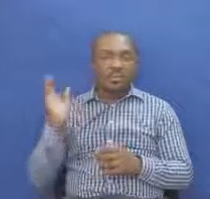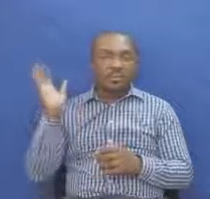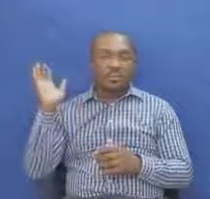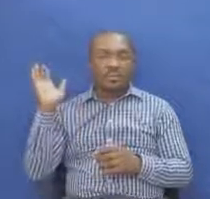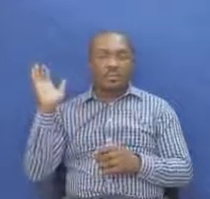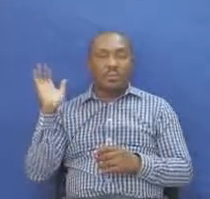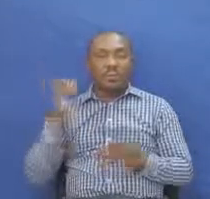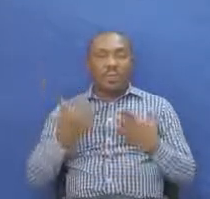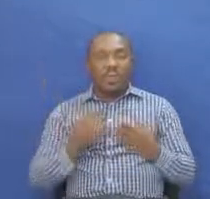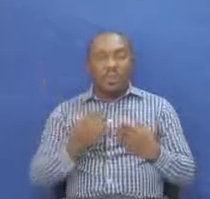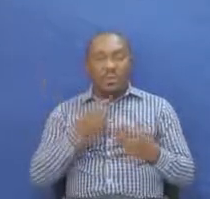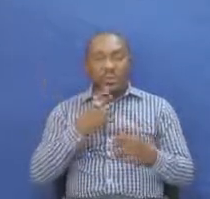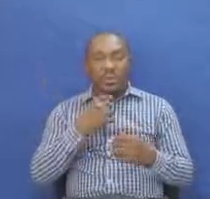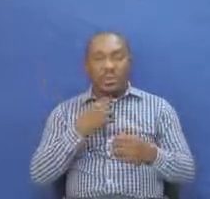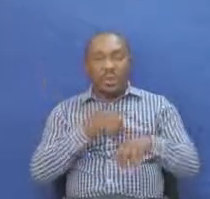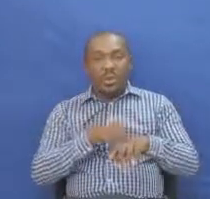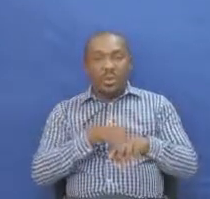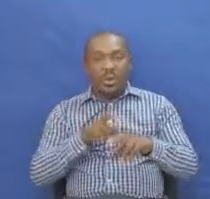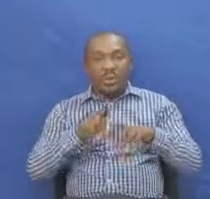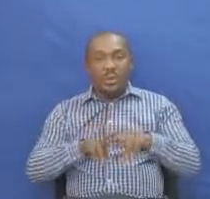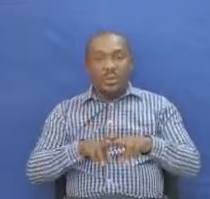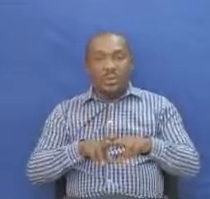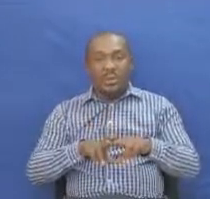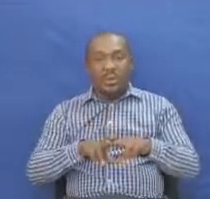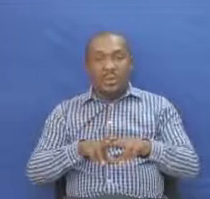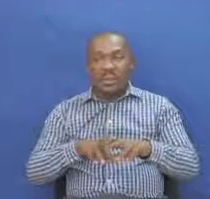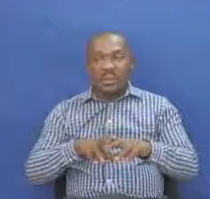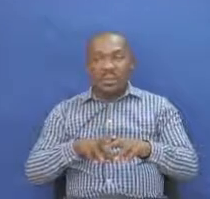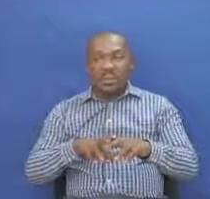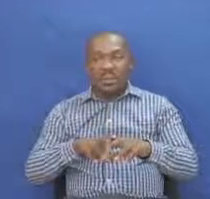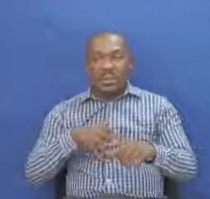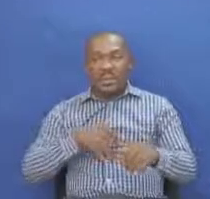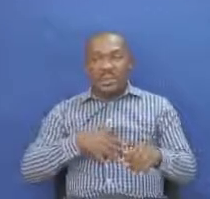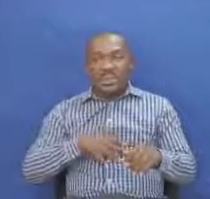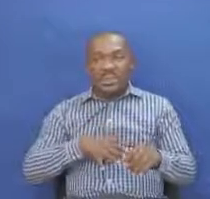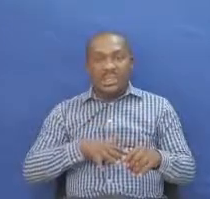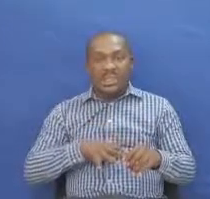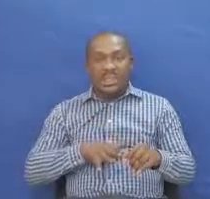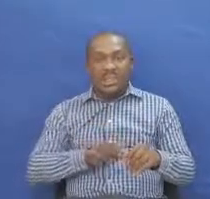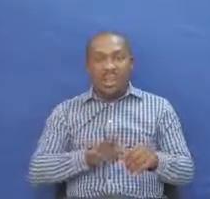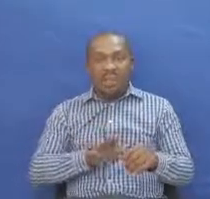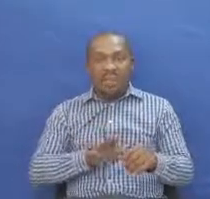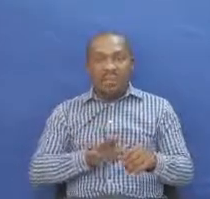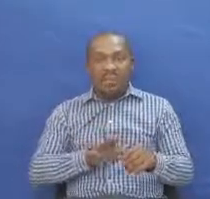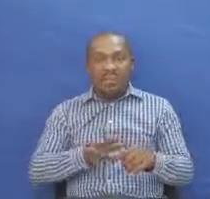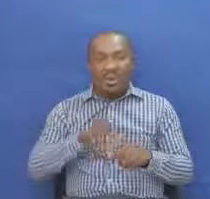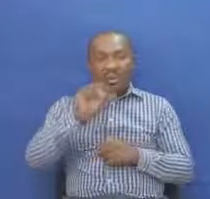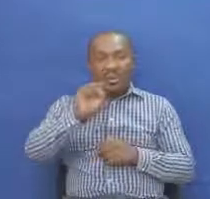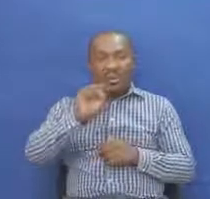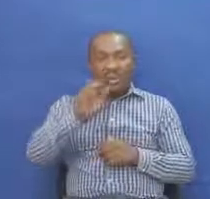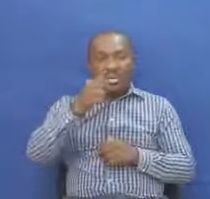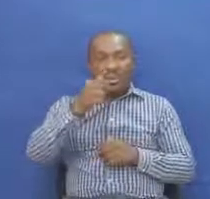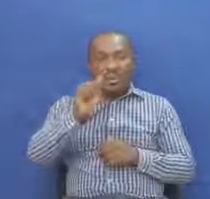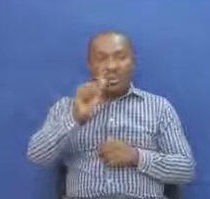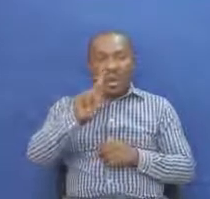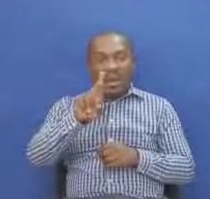So when we stay starved for a very long time, the number of cells being produced tend to be very lower than the